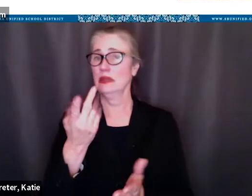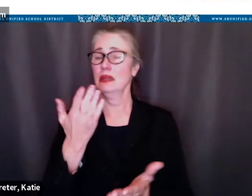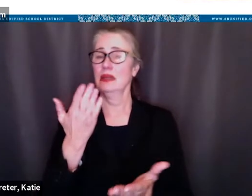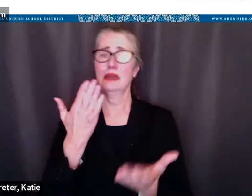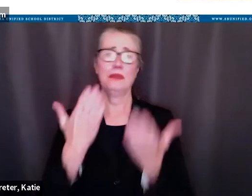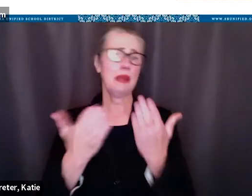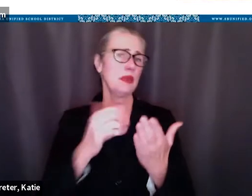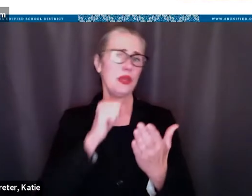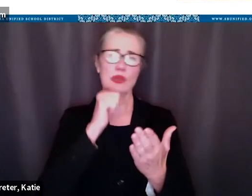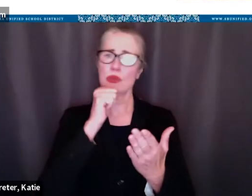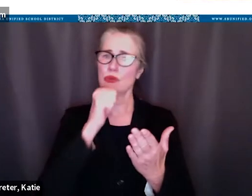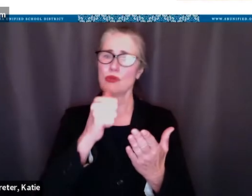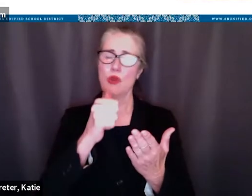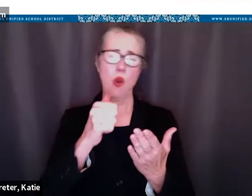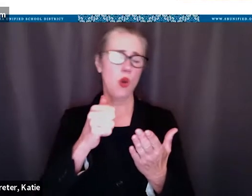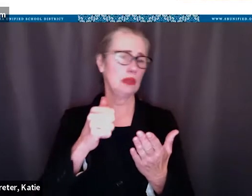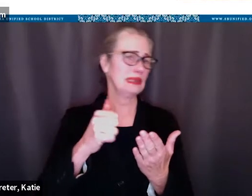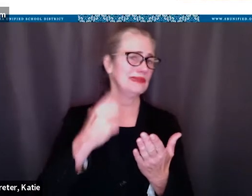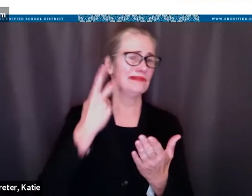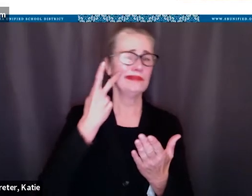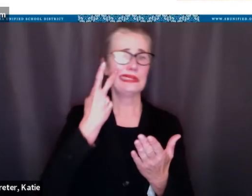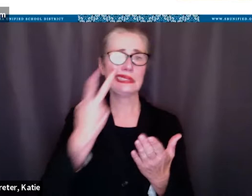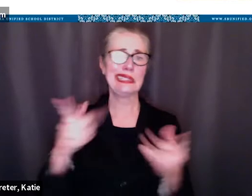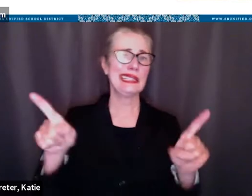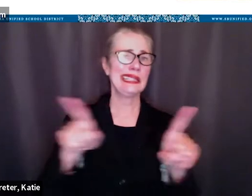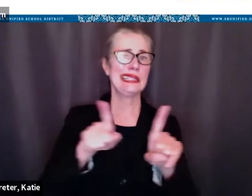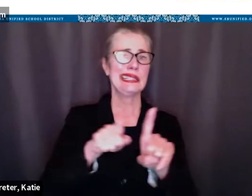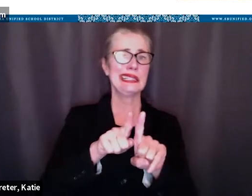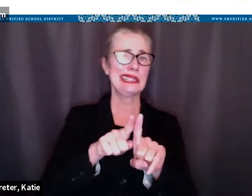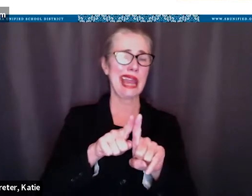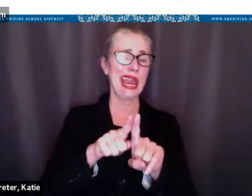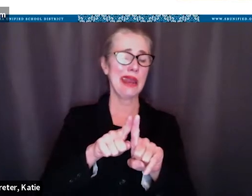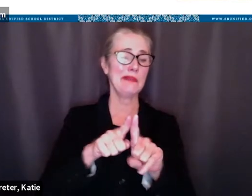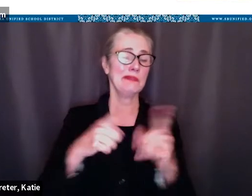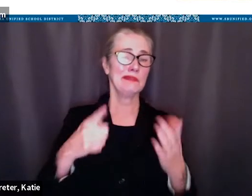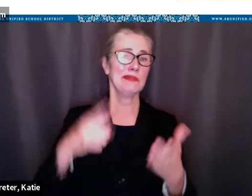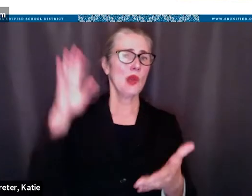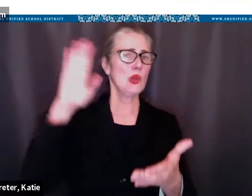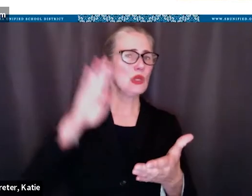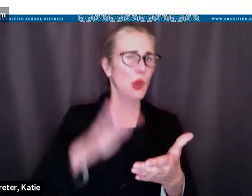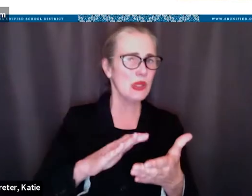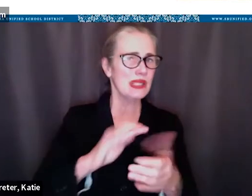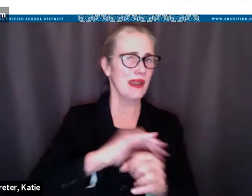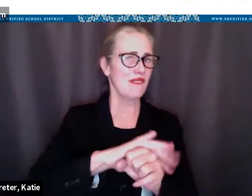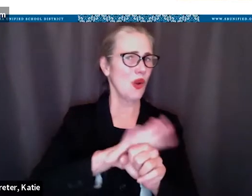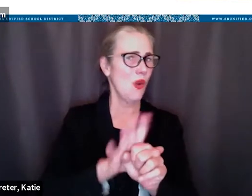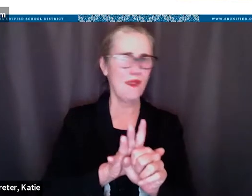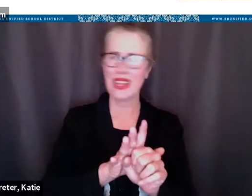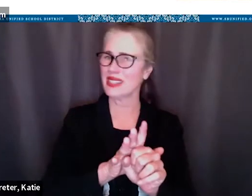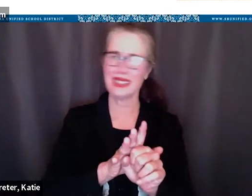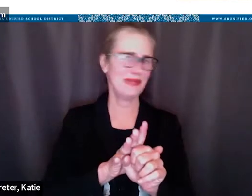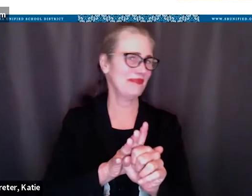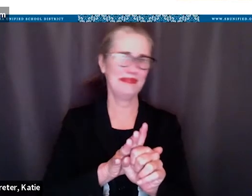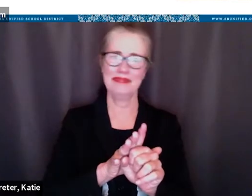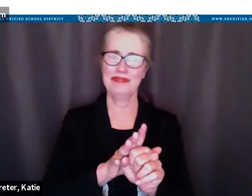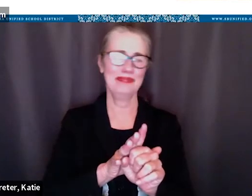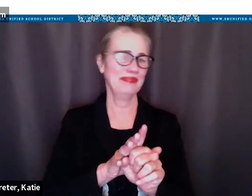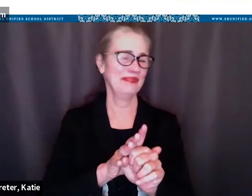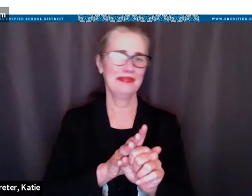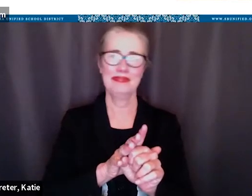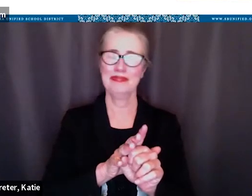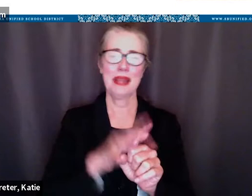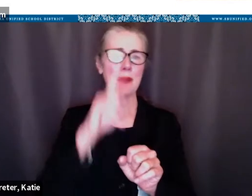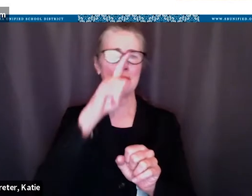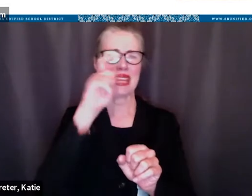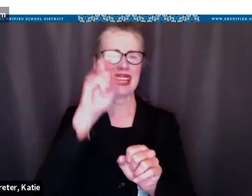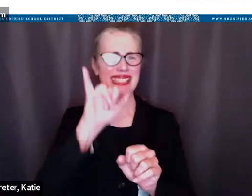want that so you might not reduce it just because of the way the the viruses um behaving